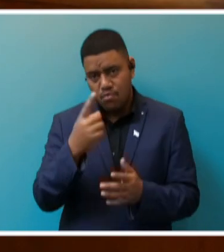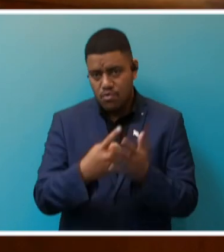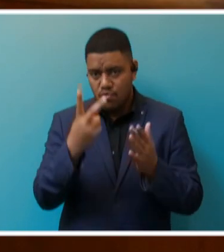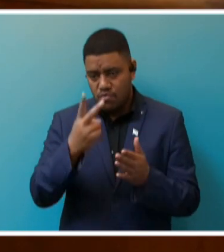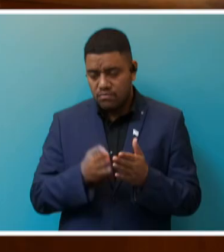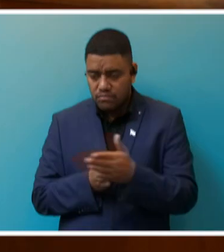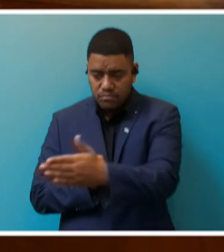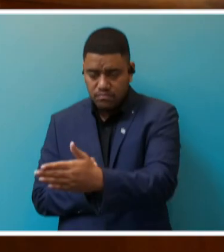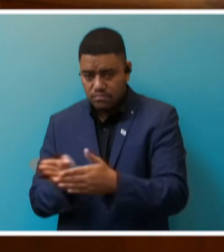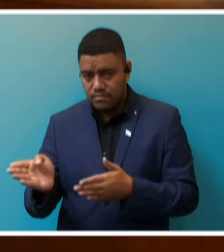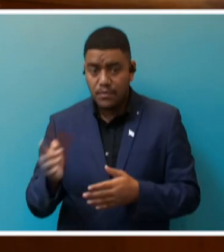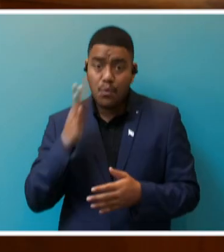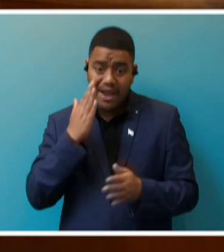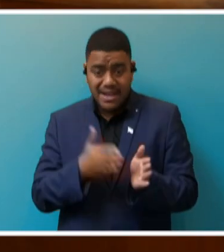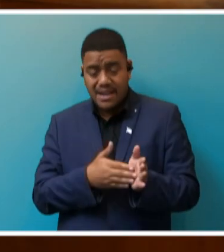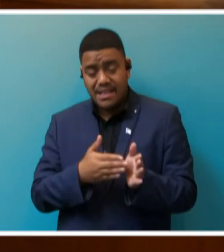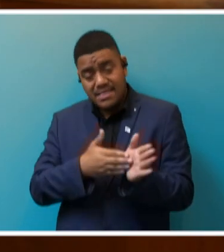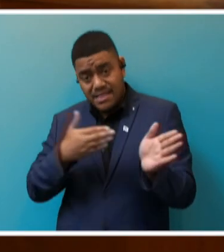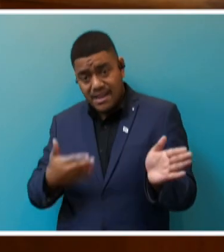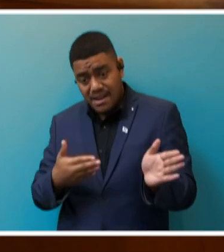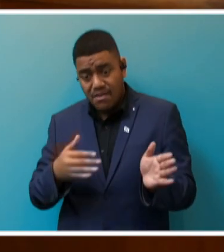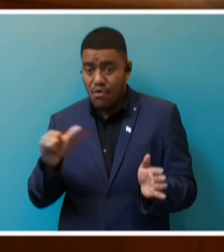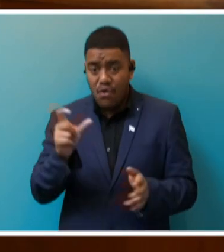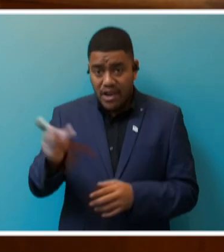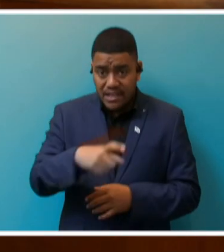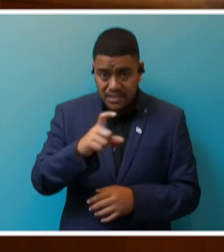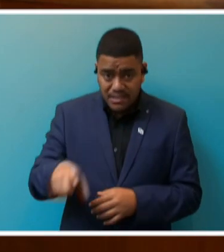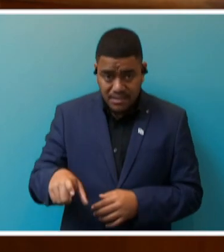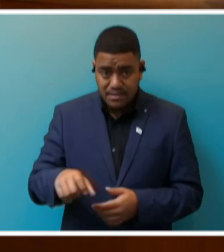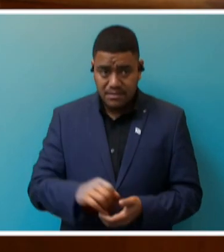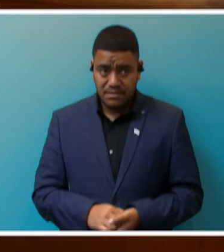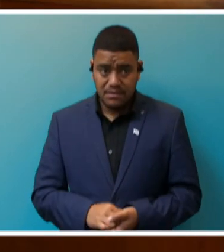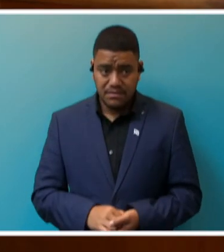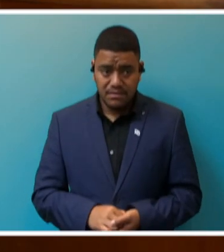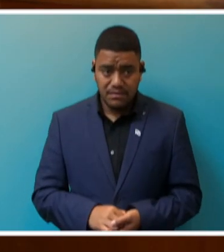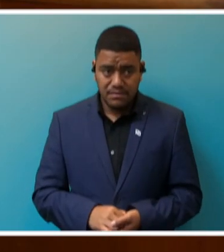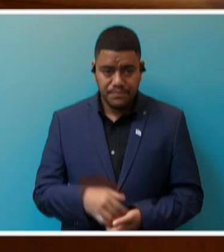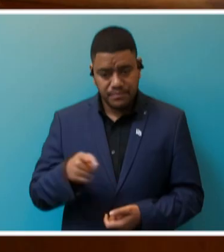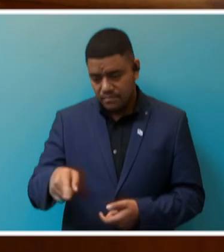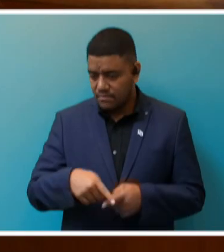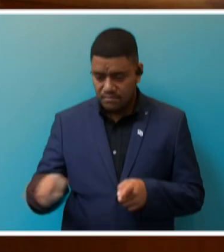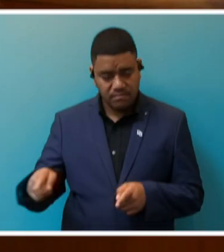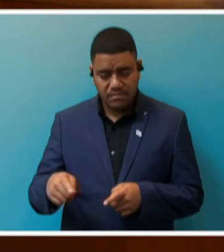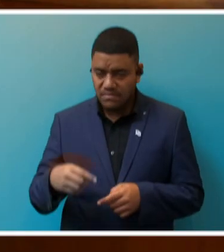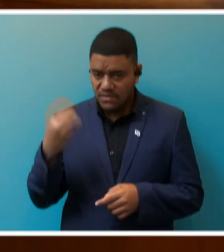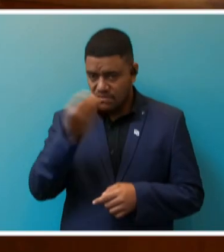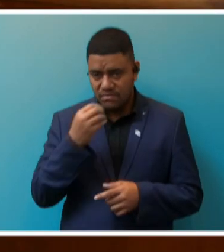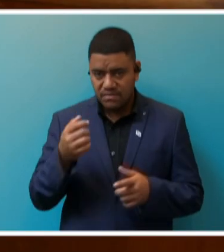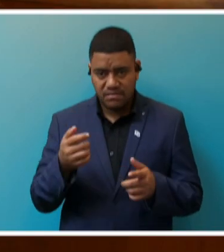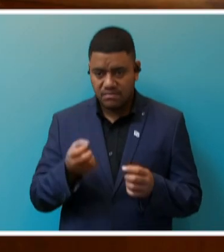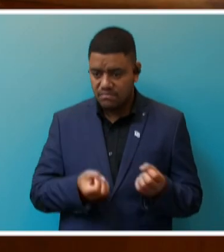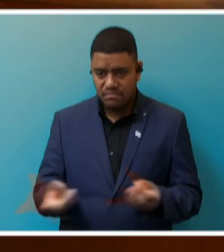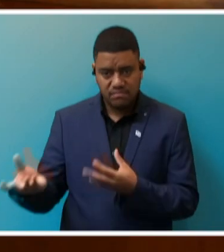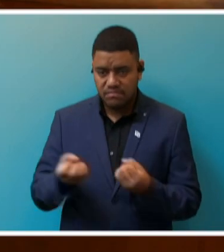when a vessel is delayed or cancelled, the whole chain, the whole